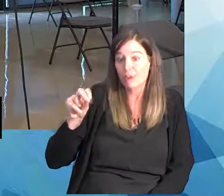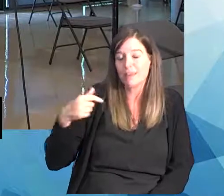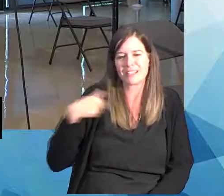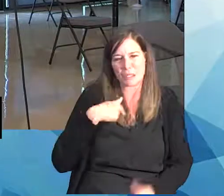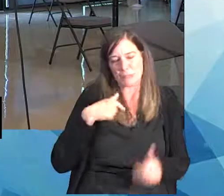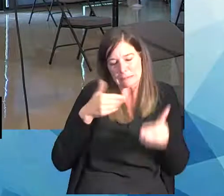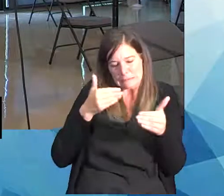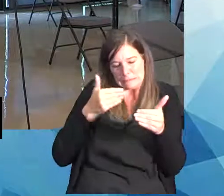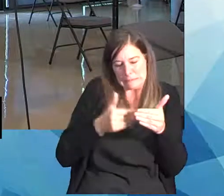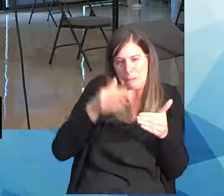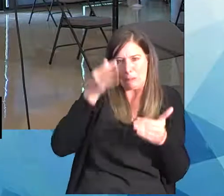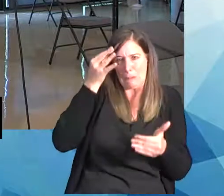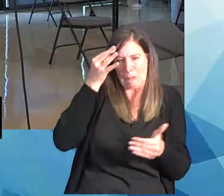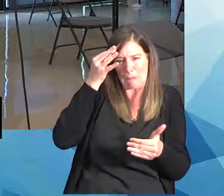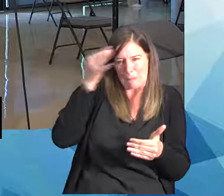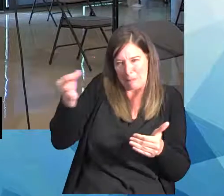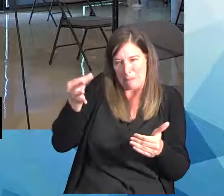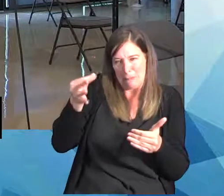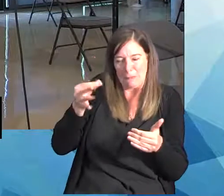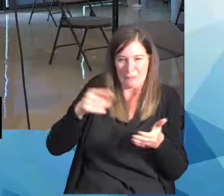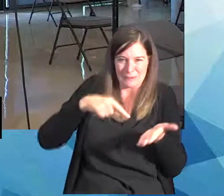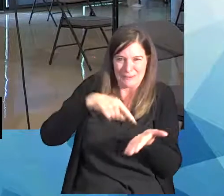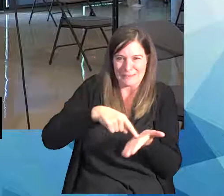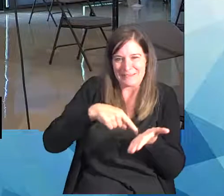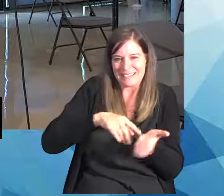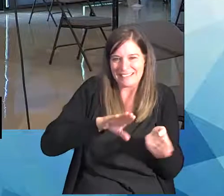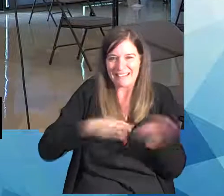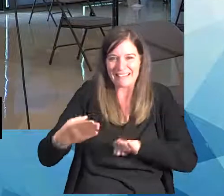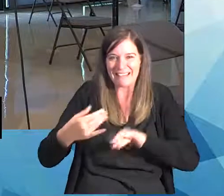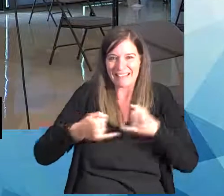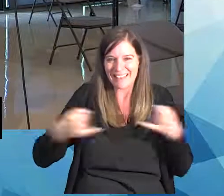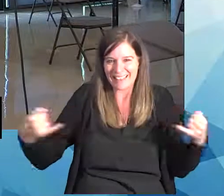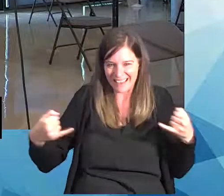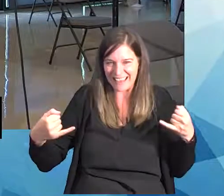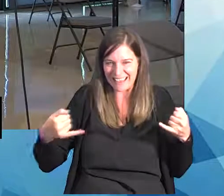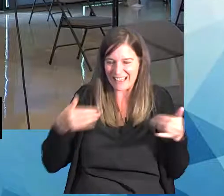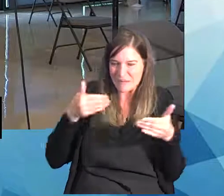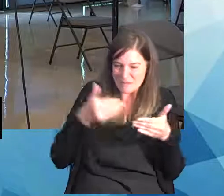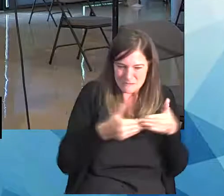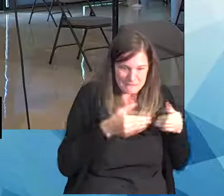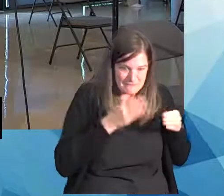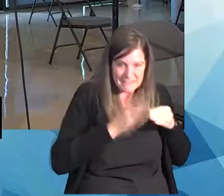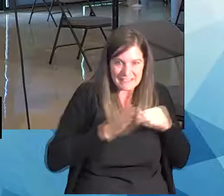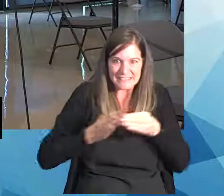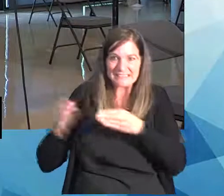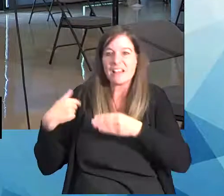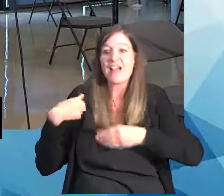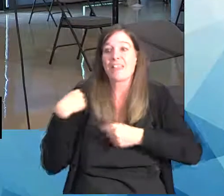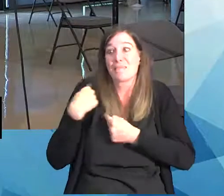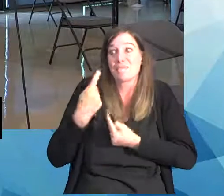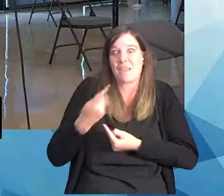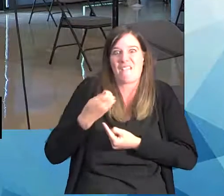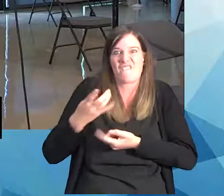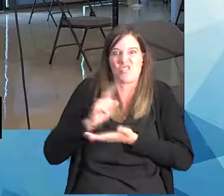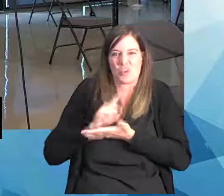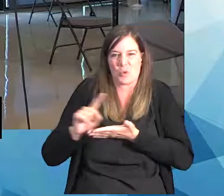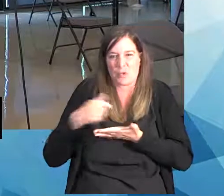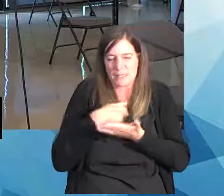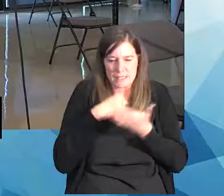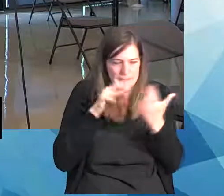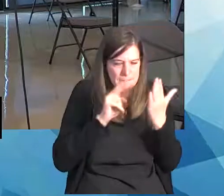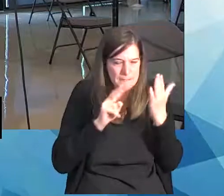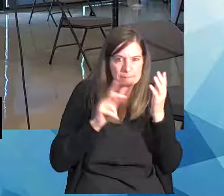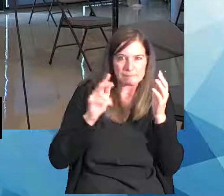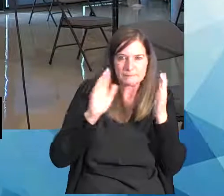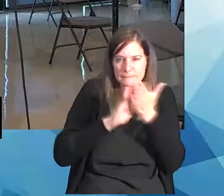to the deadline as we possibly could. And we have spent the last few weeks just trying to tease out